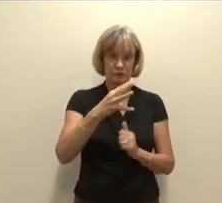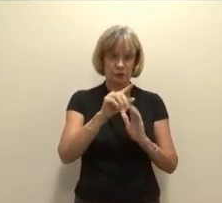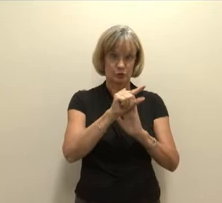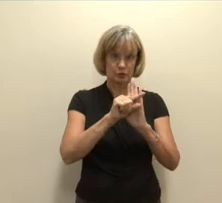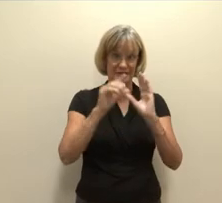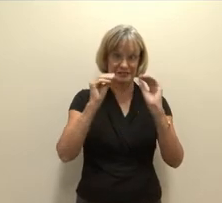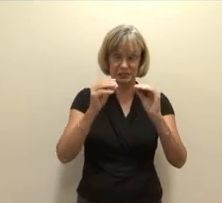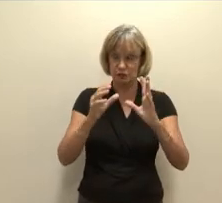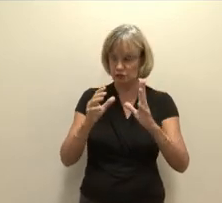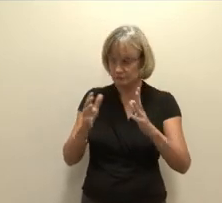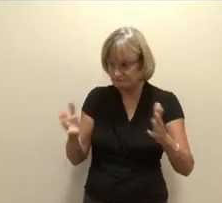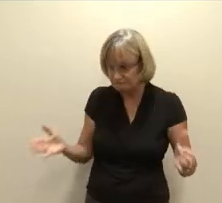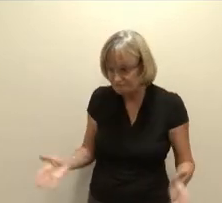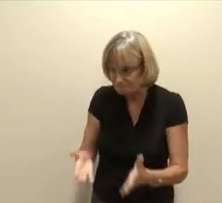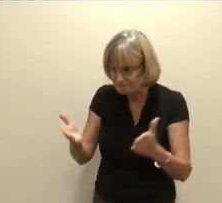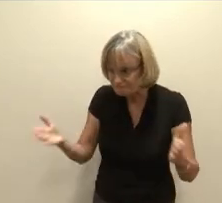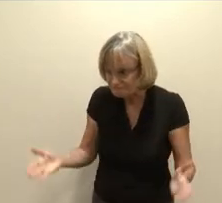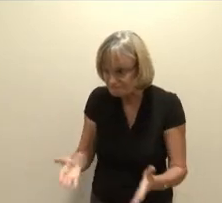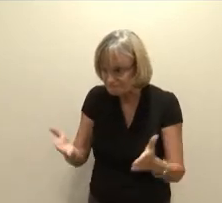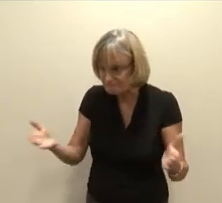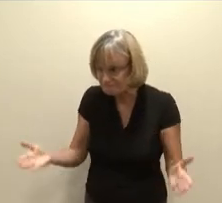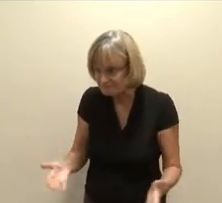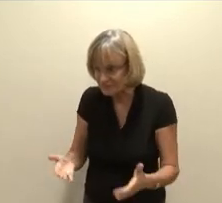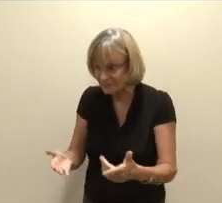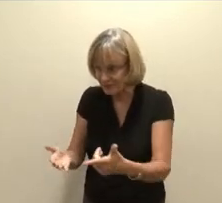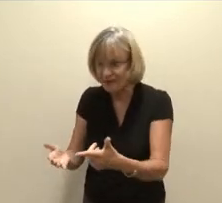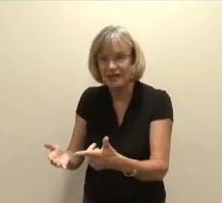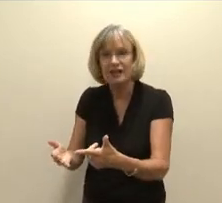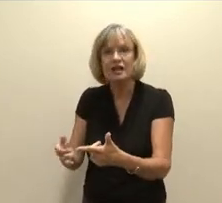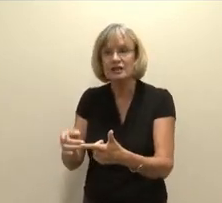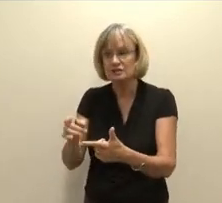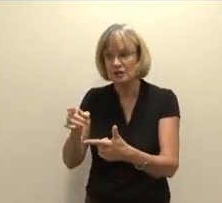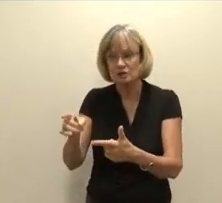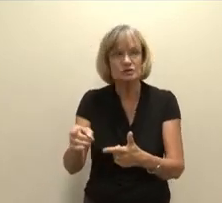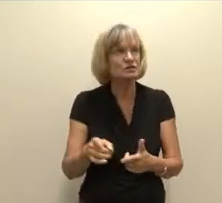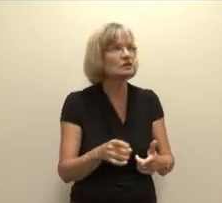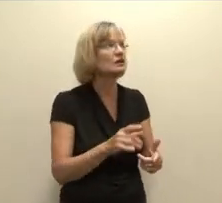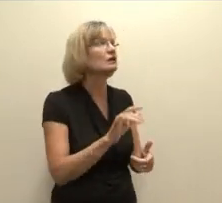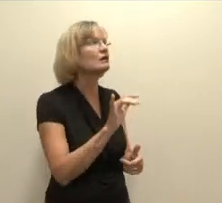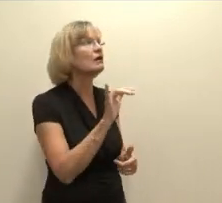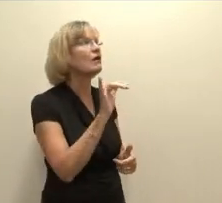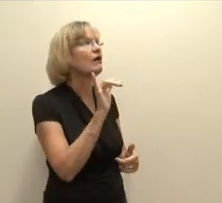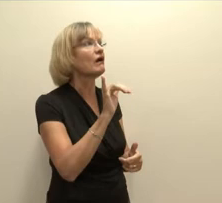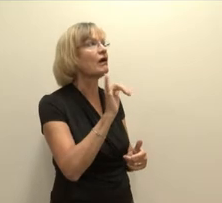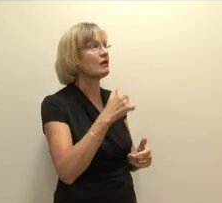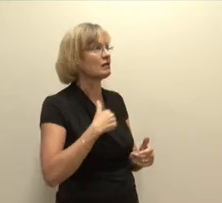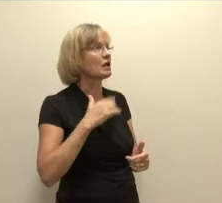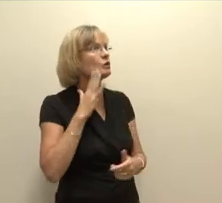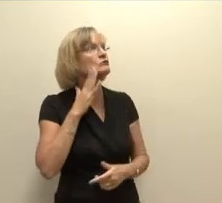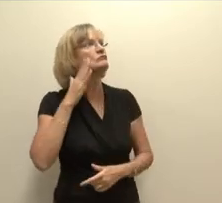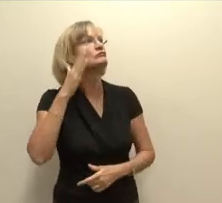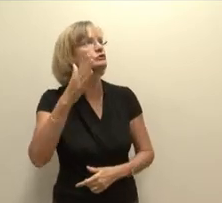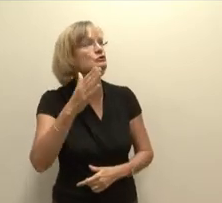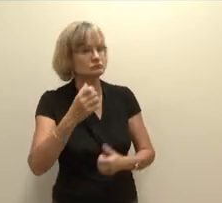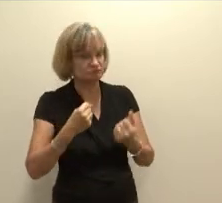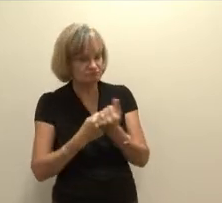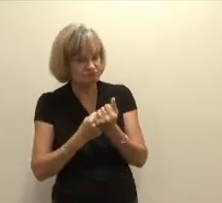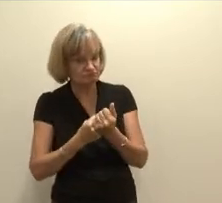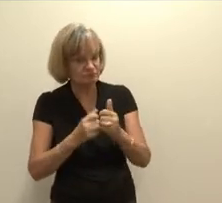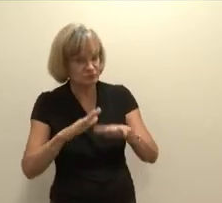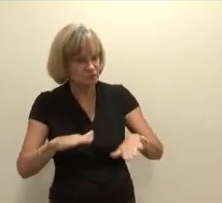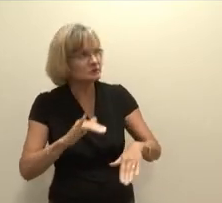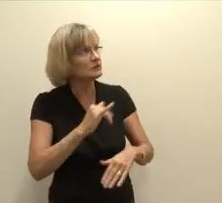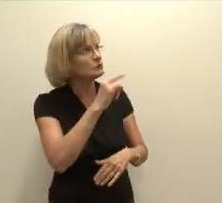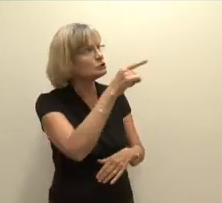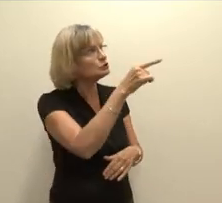find ways to be there for kids in situations like the one she had been in. Dr.